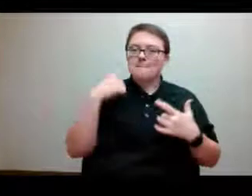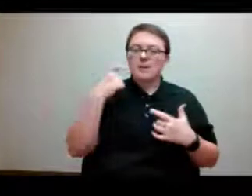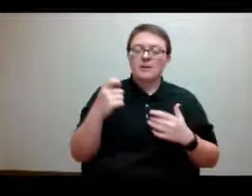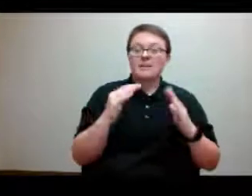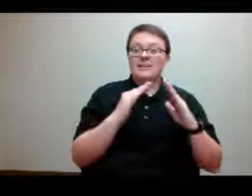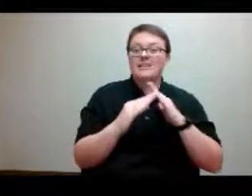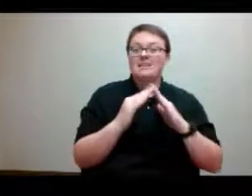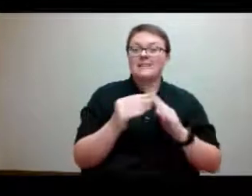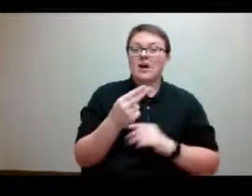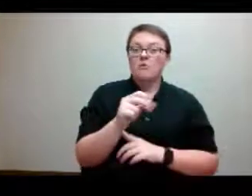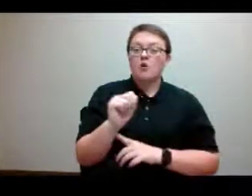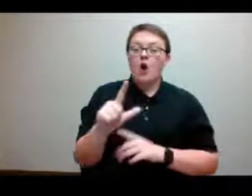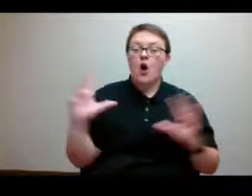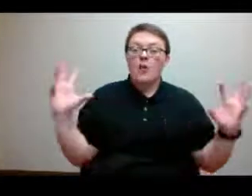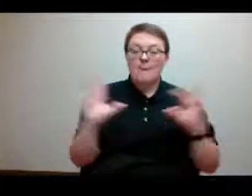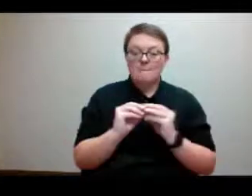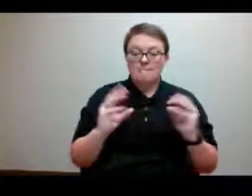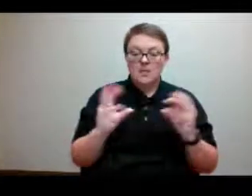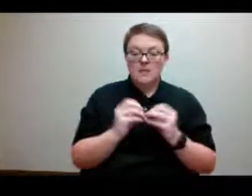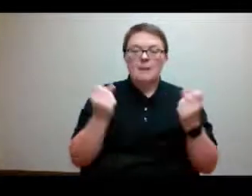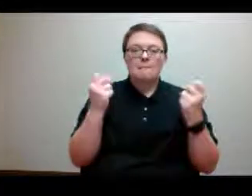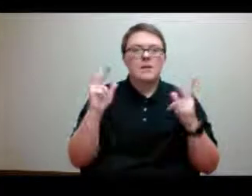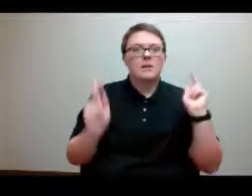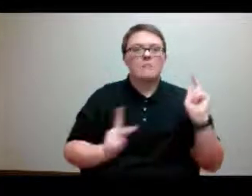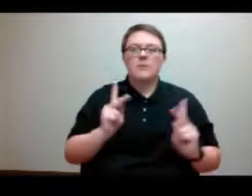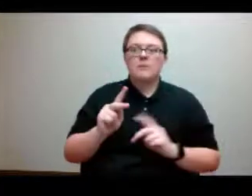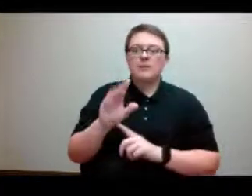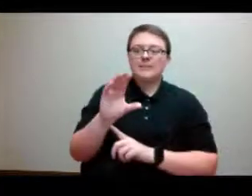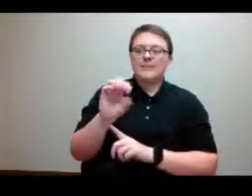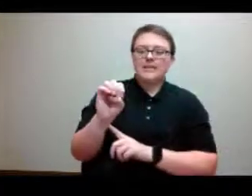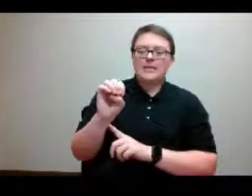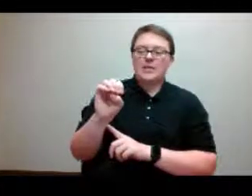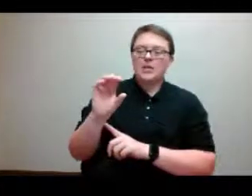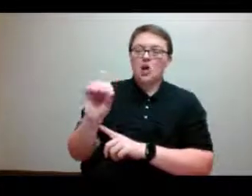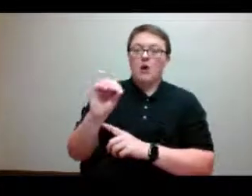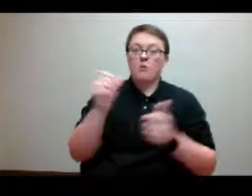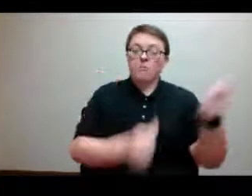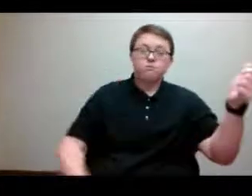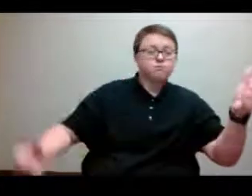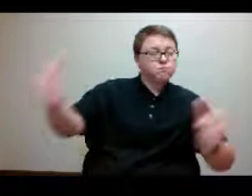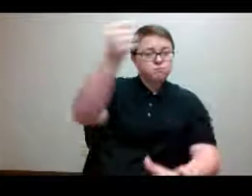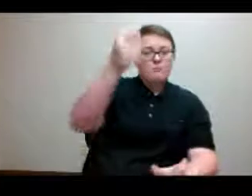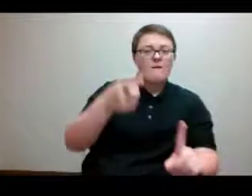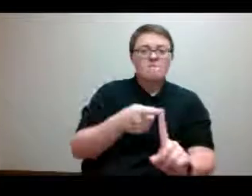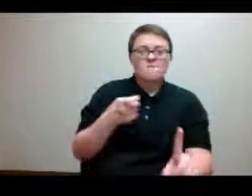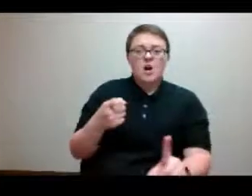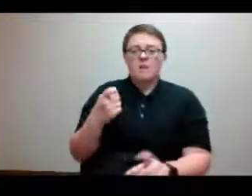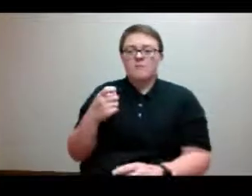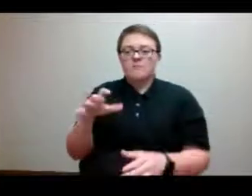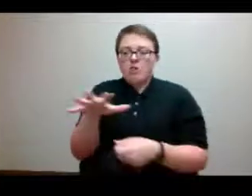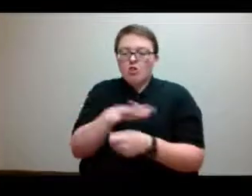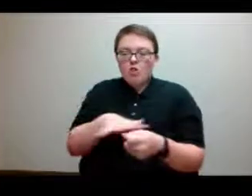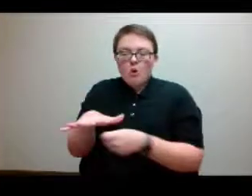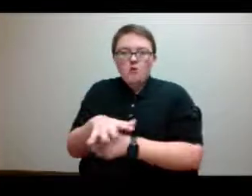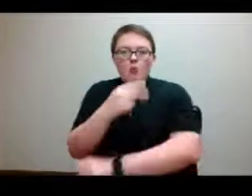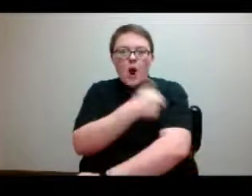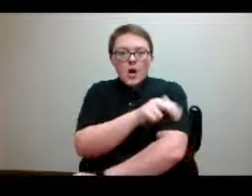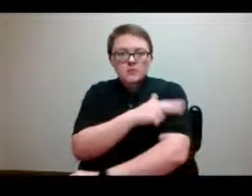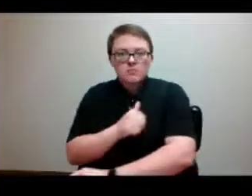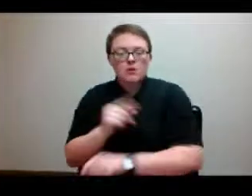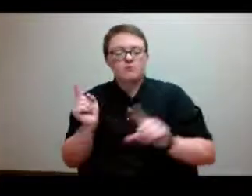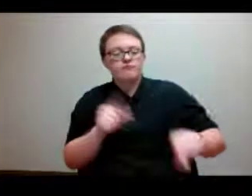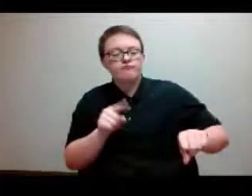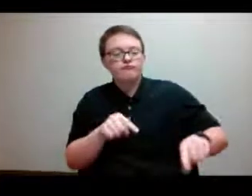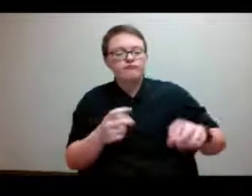well-known hospital system CEOs, public figures, county officials. and it was an